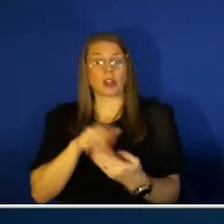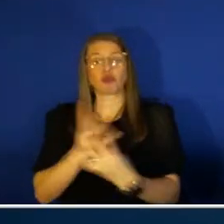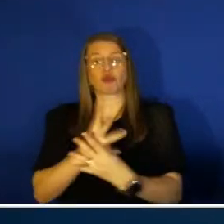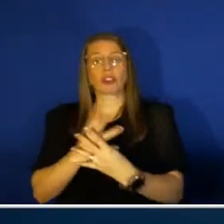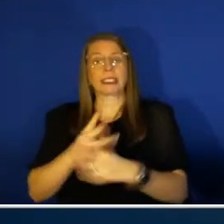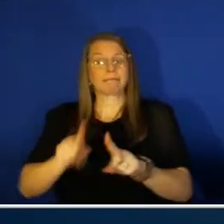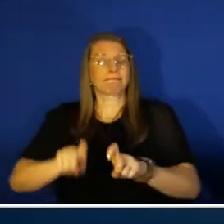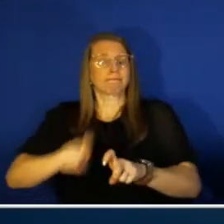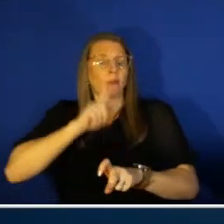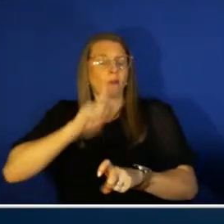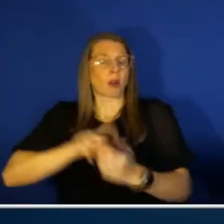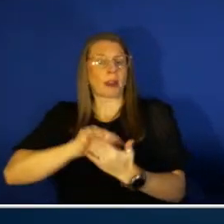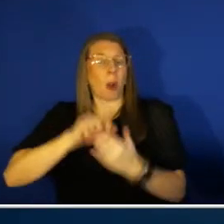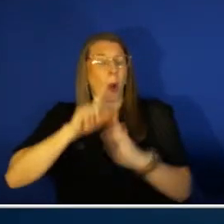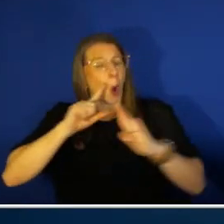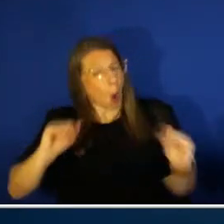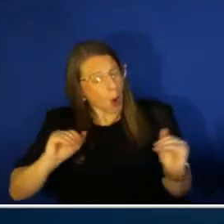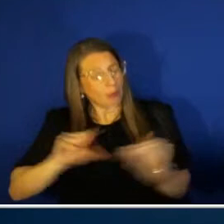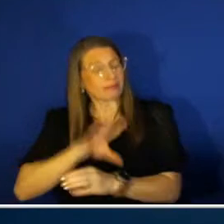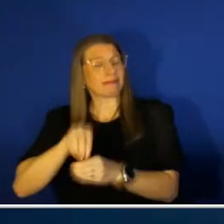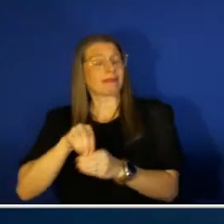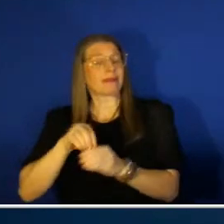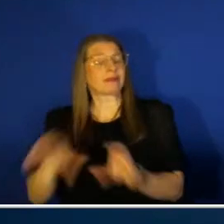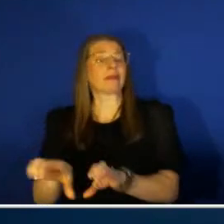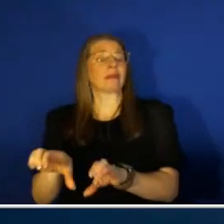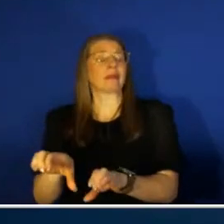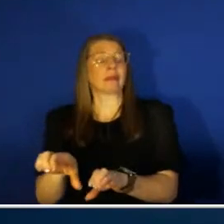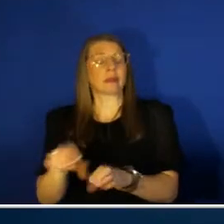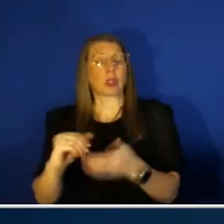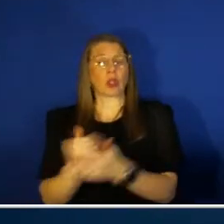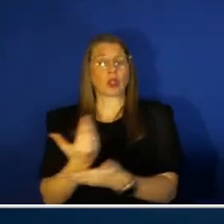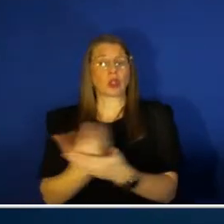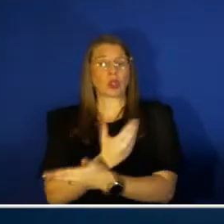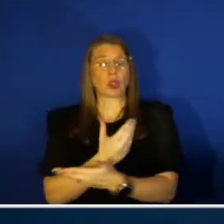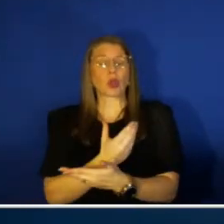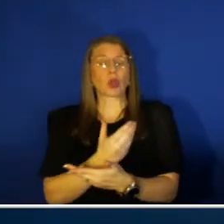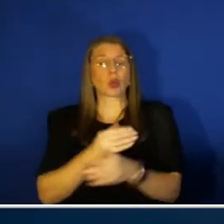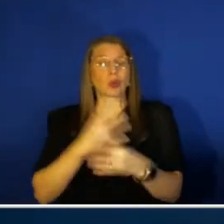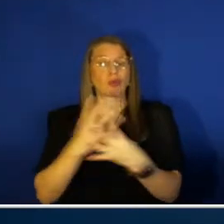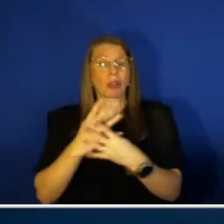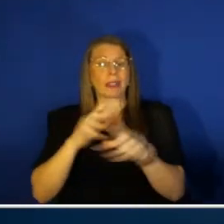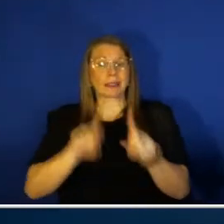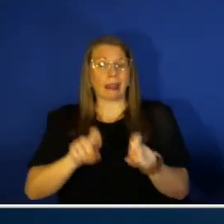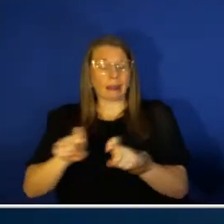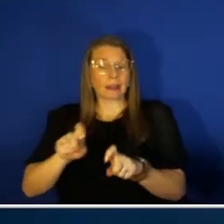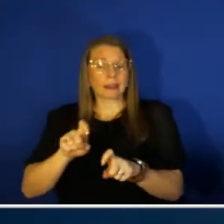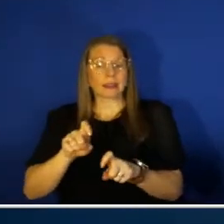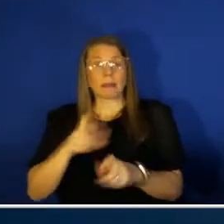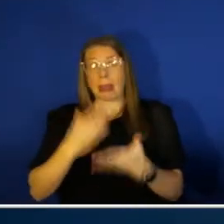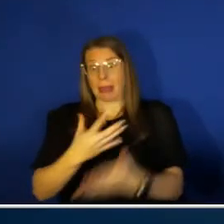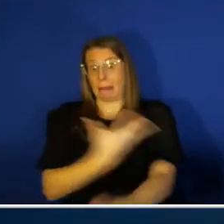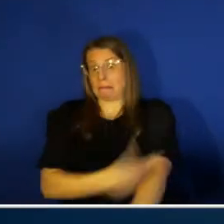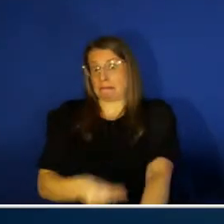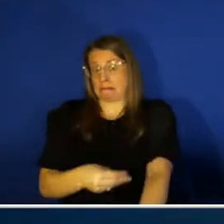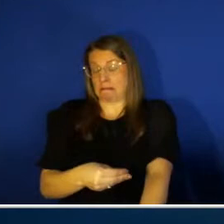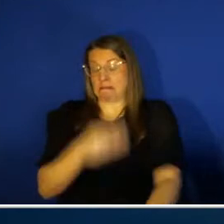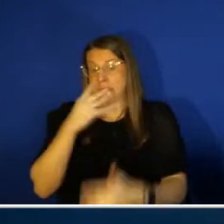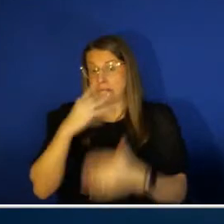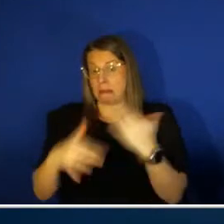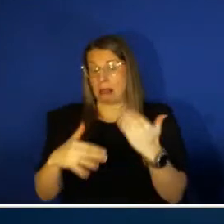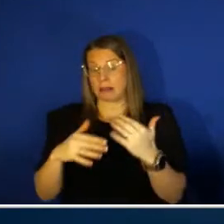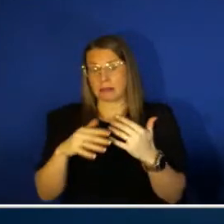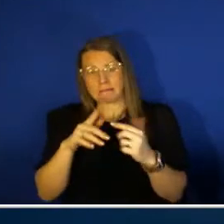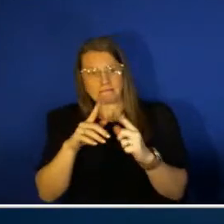fact, we hope to be participating in a new screening test for cancer, and that may just be a blood test to screen for multiple different cancers. Looks